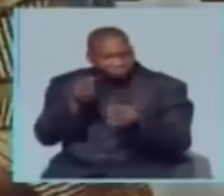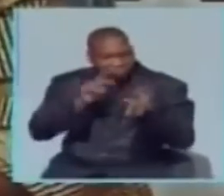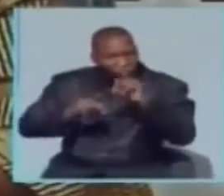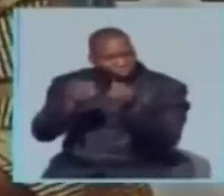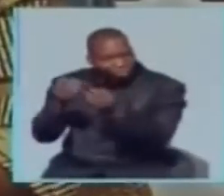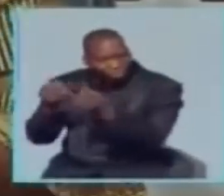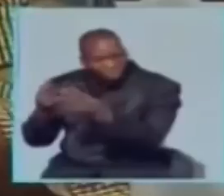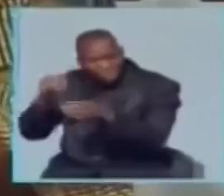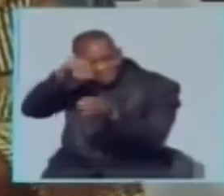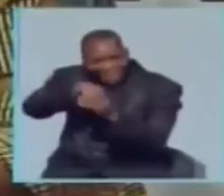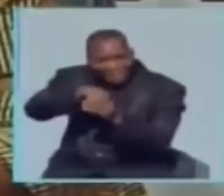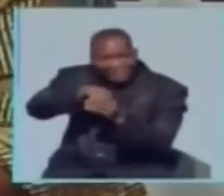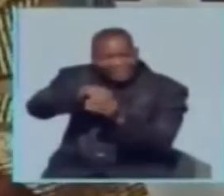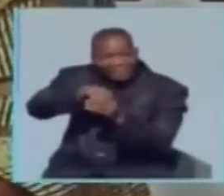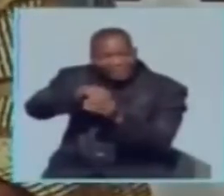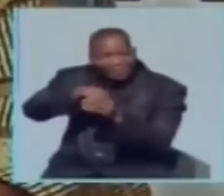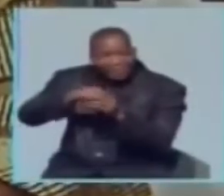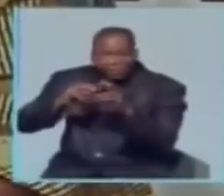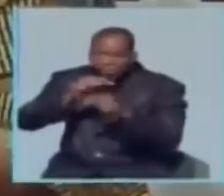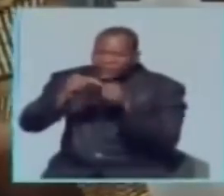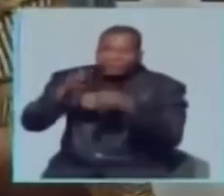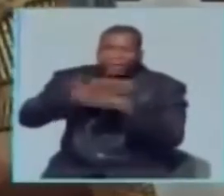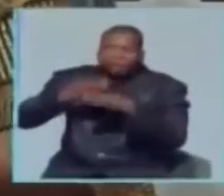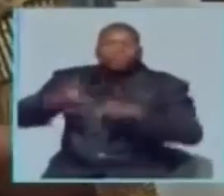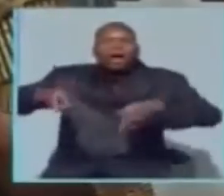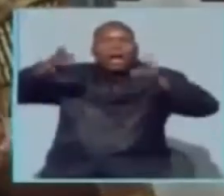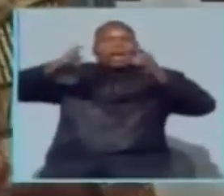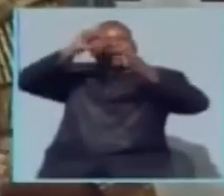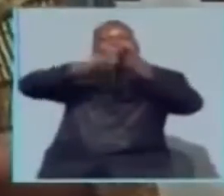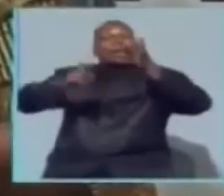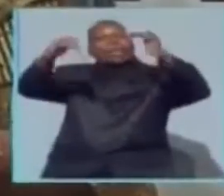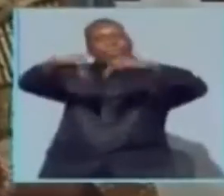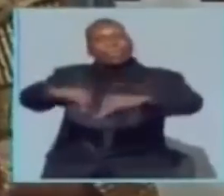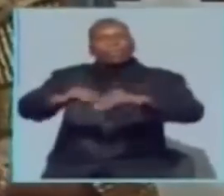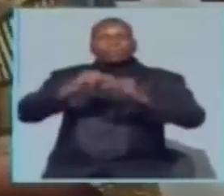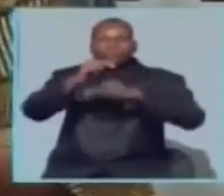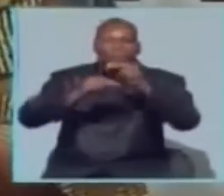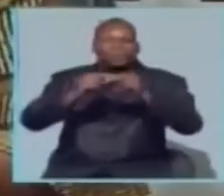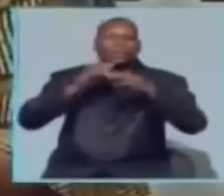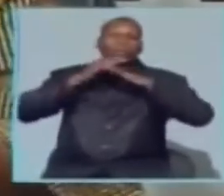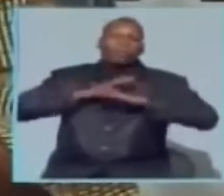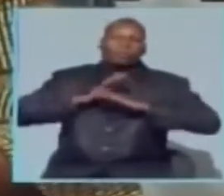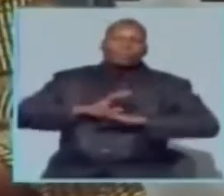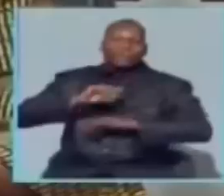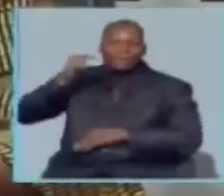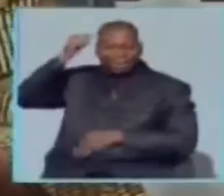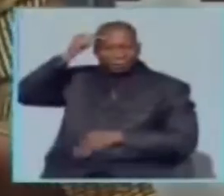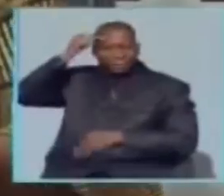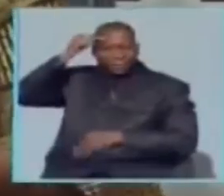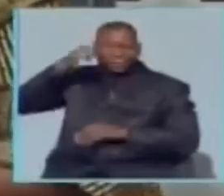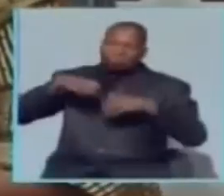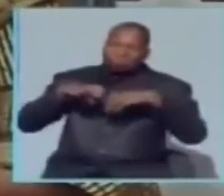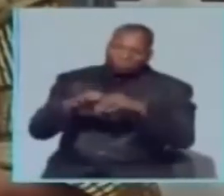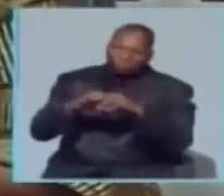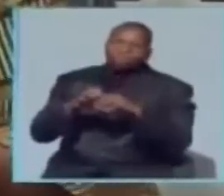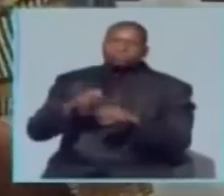business senses that the price then goes down. So then government is relieved of that burden to continue to subsidize by